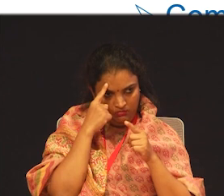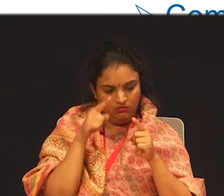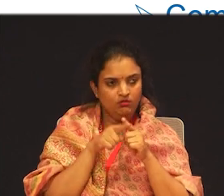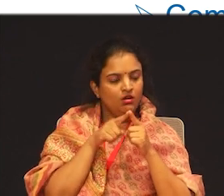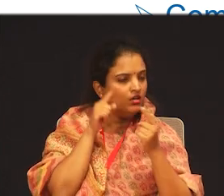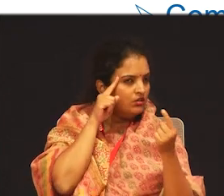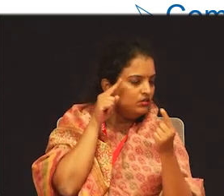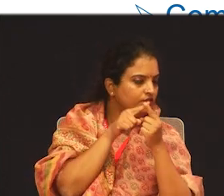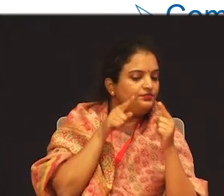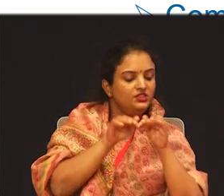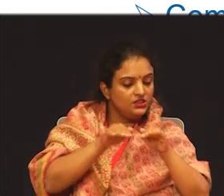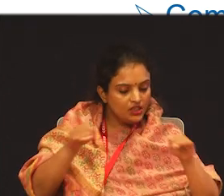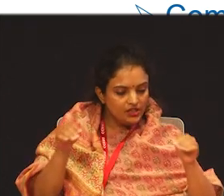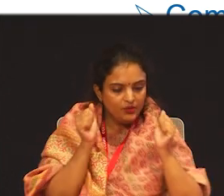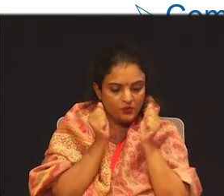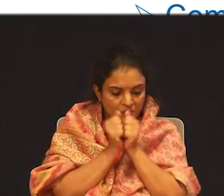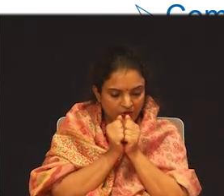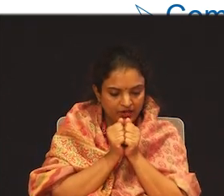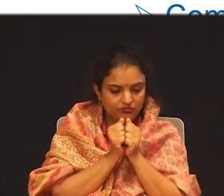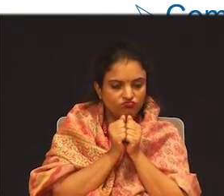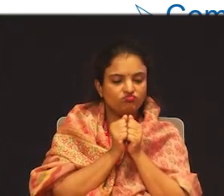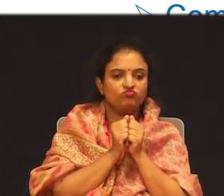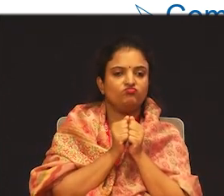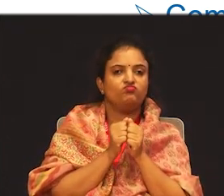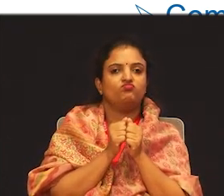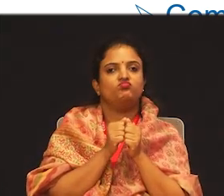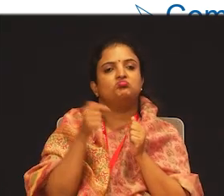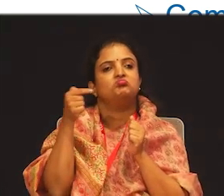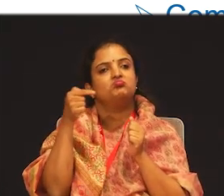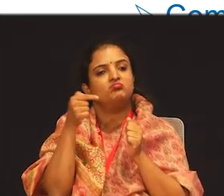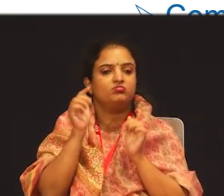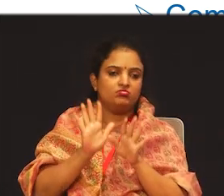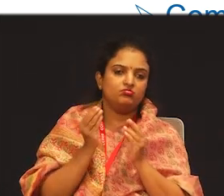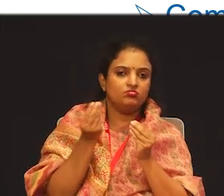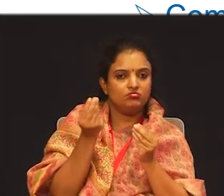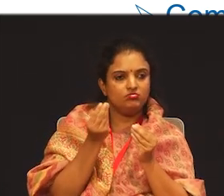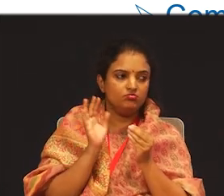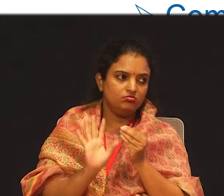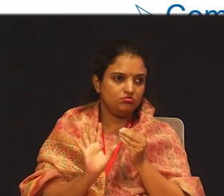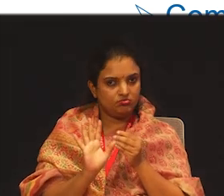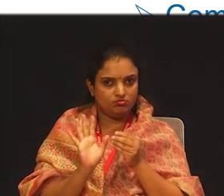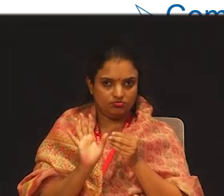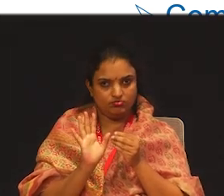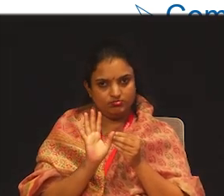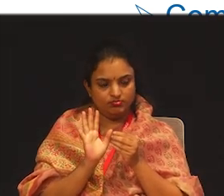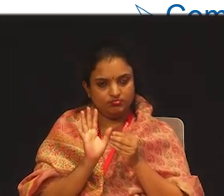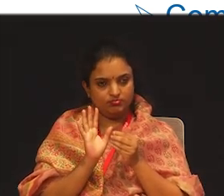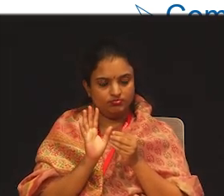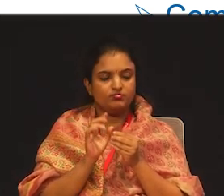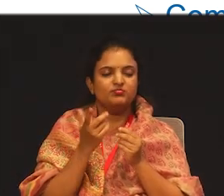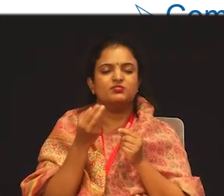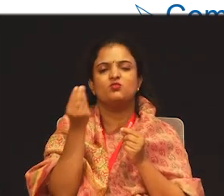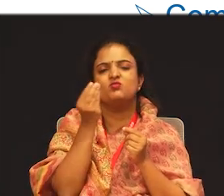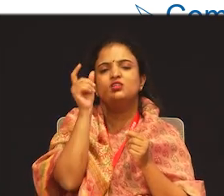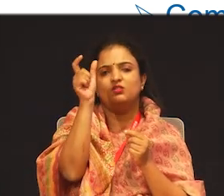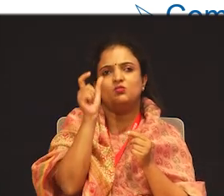It includes children with disadvantages as well. So these are few of the terms